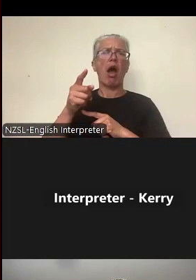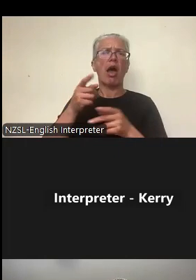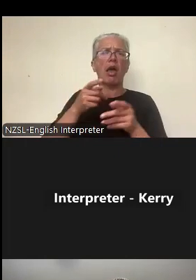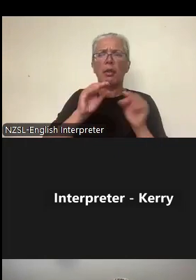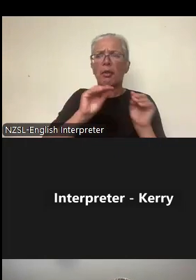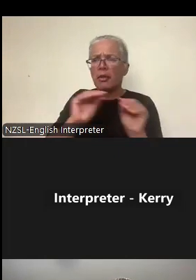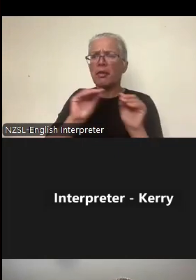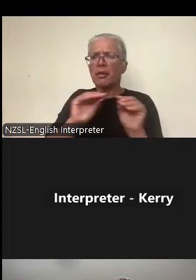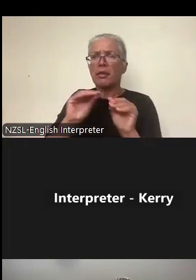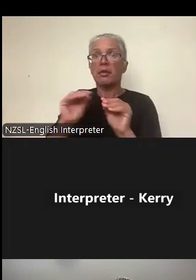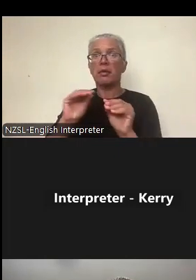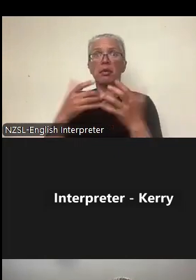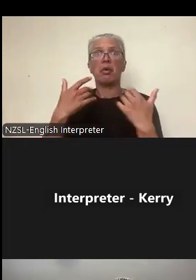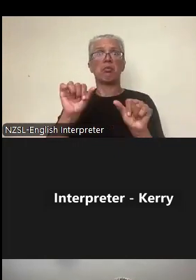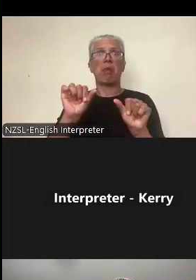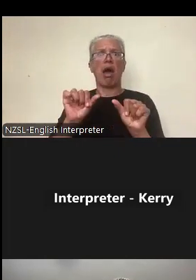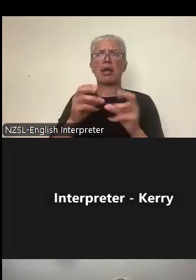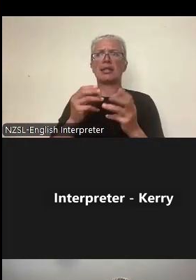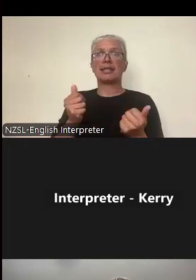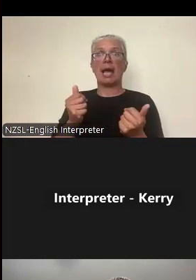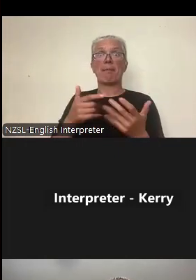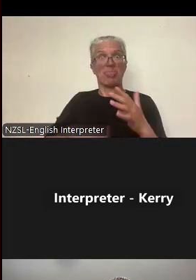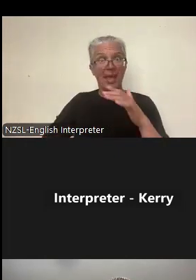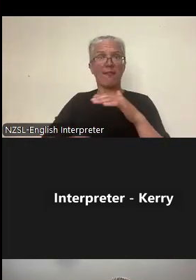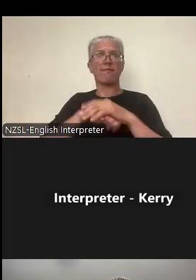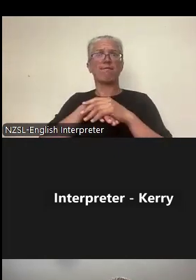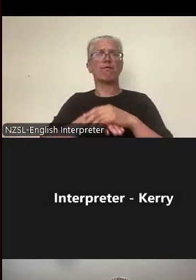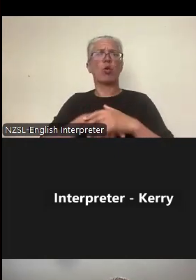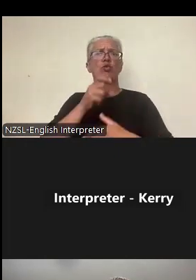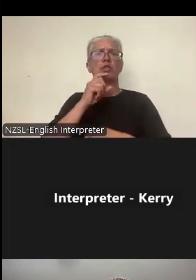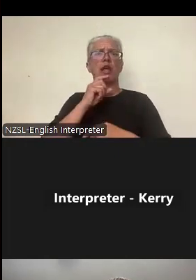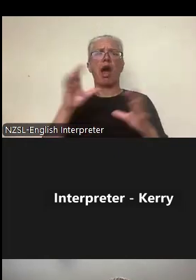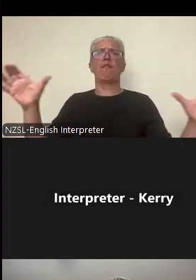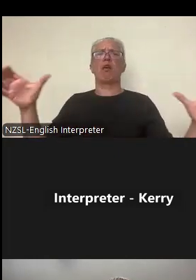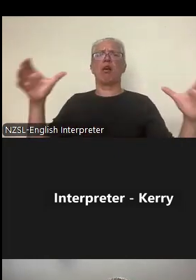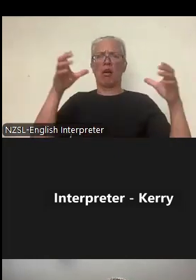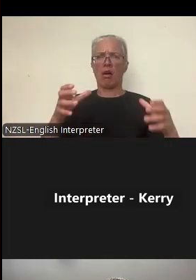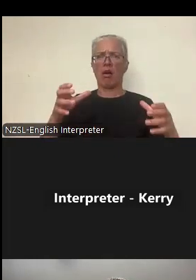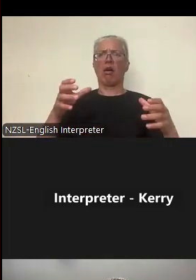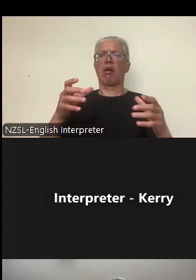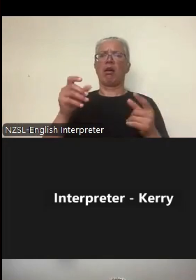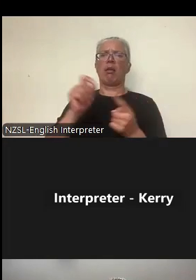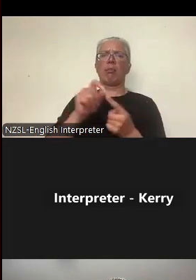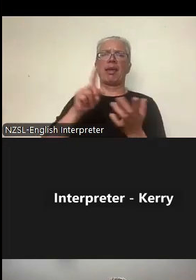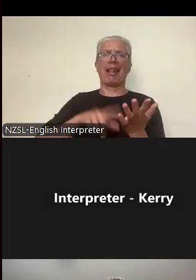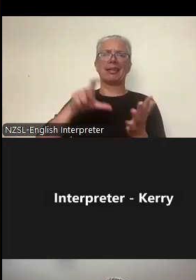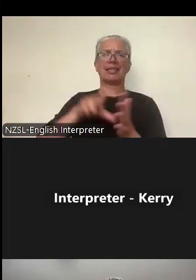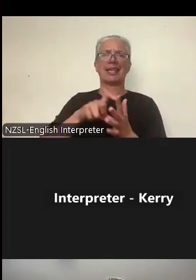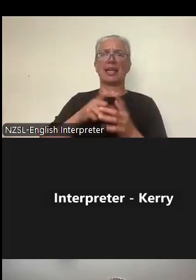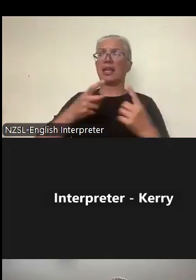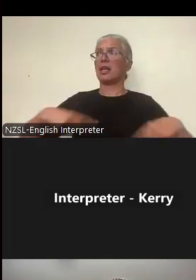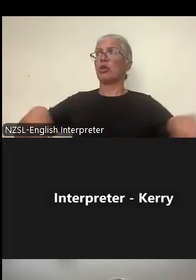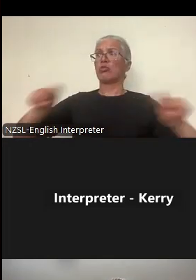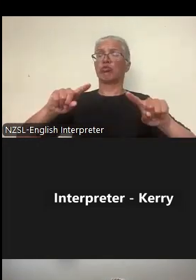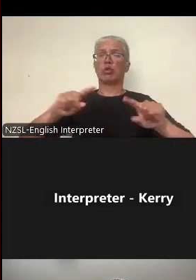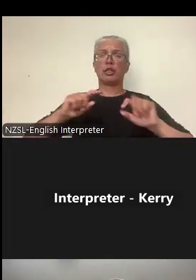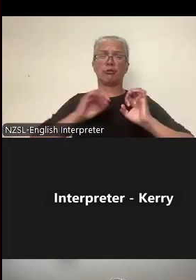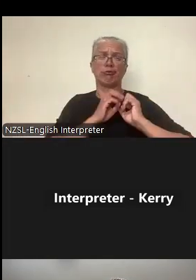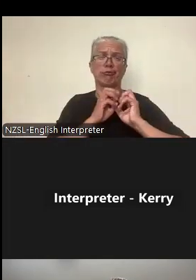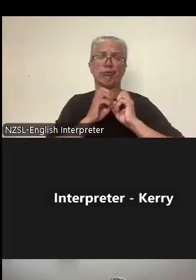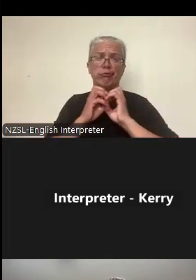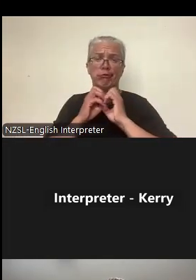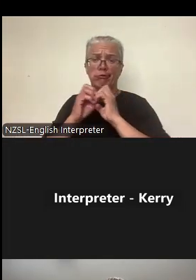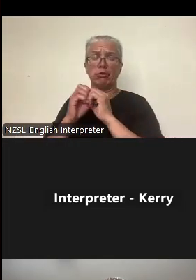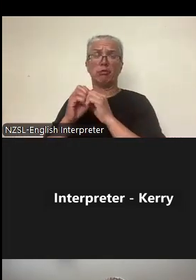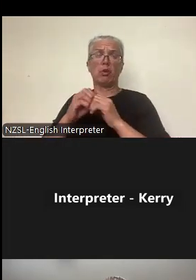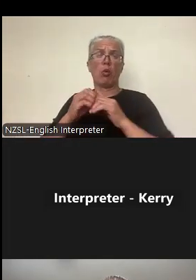we then dived in to our full staff PLD. And that we worked really hard for a number of